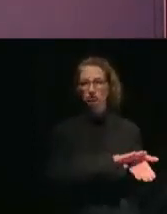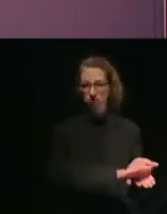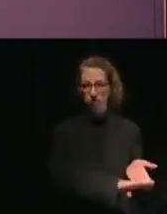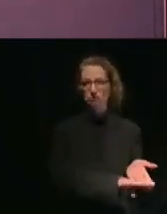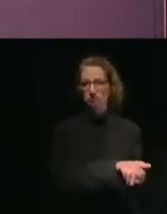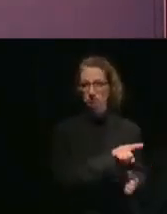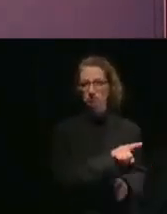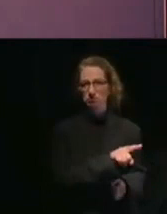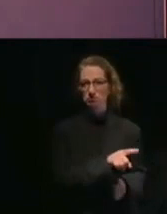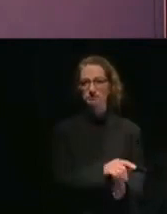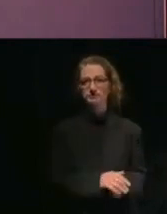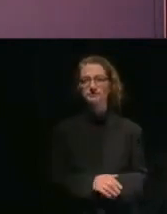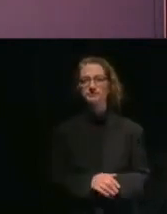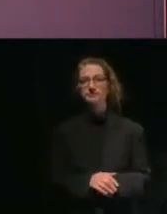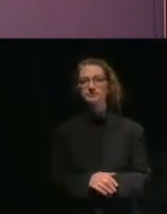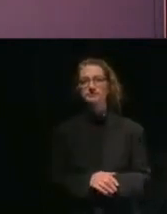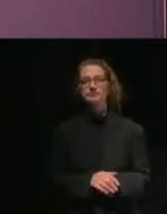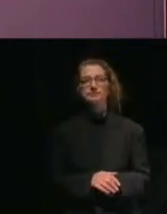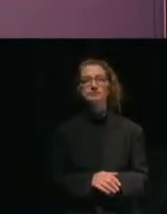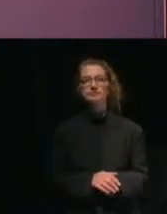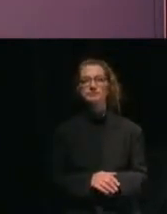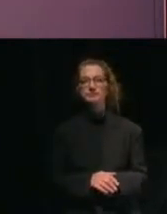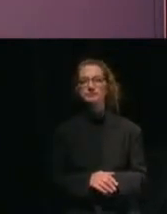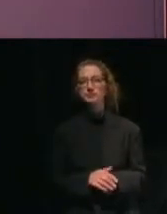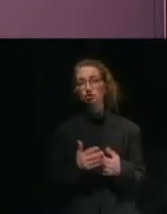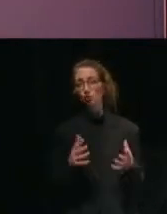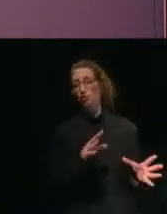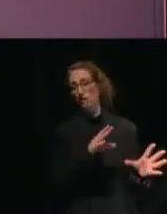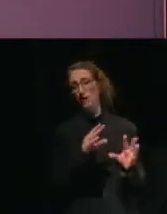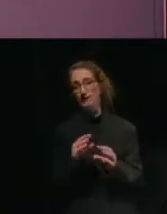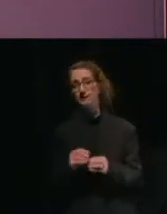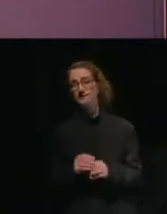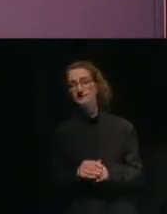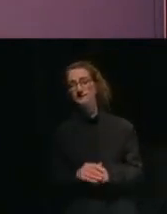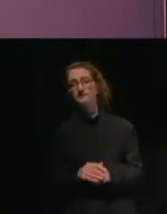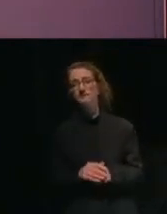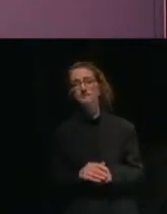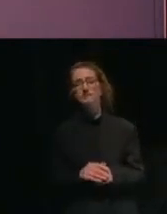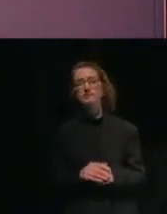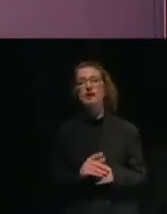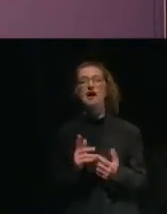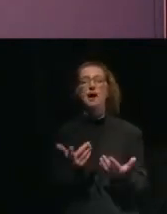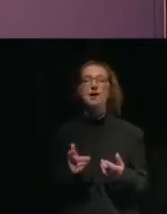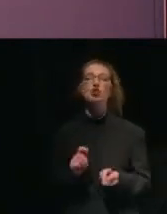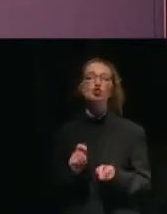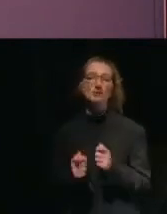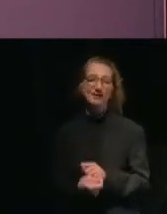are the smaller evil because they see the institutions being even more ableist.